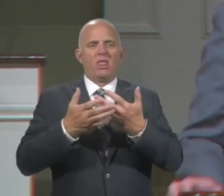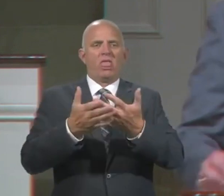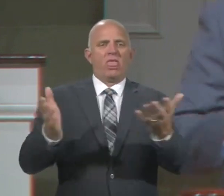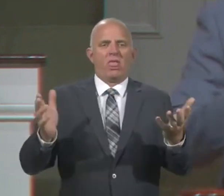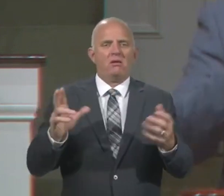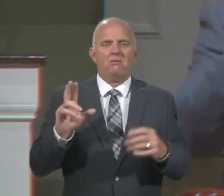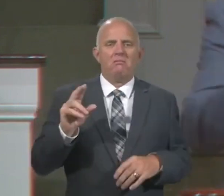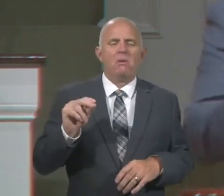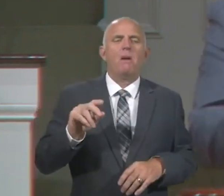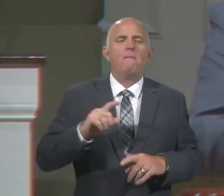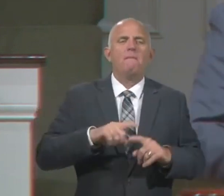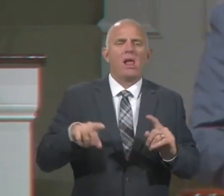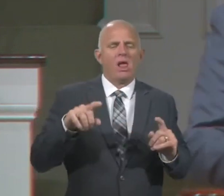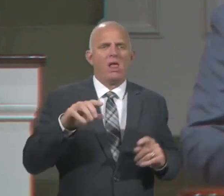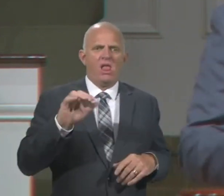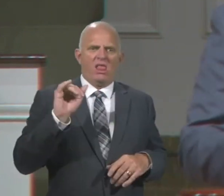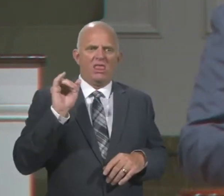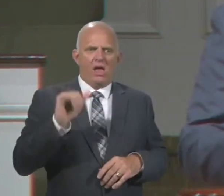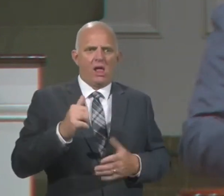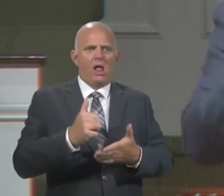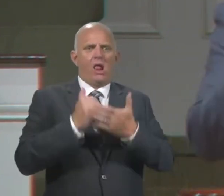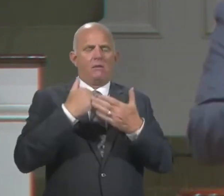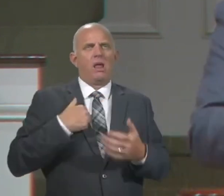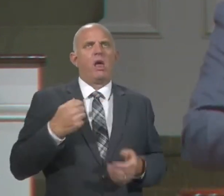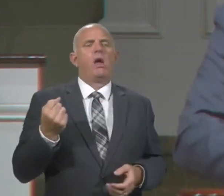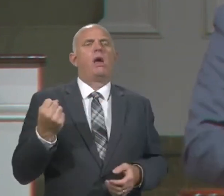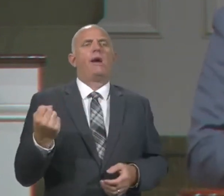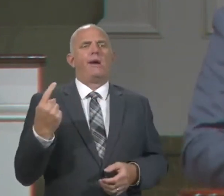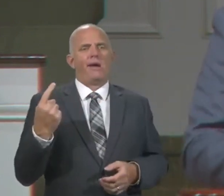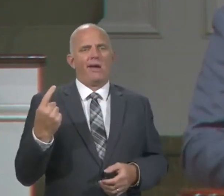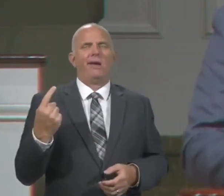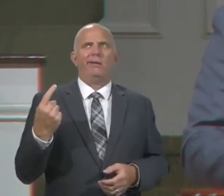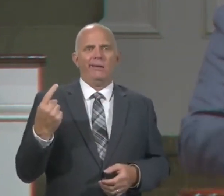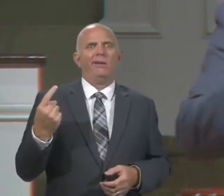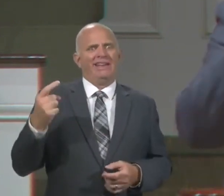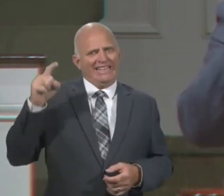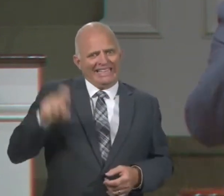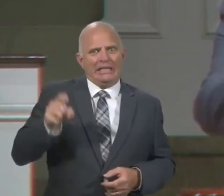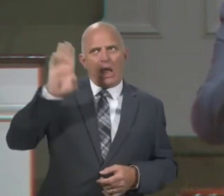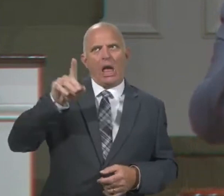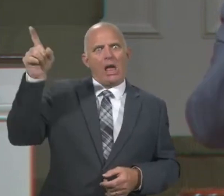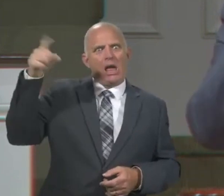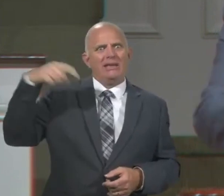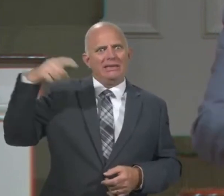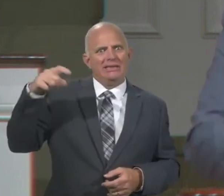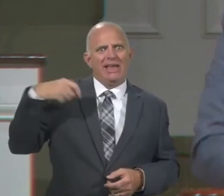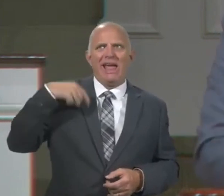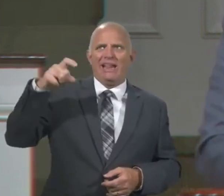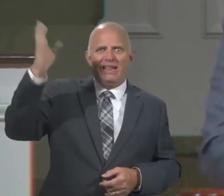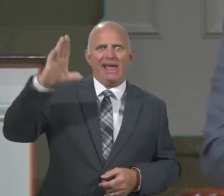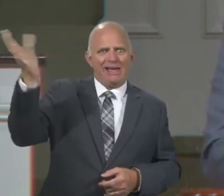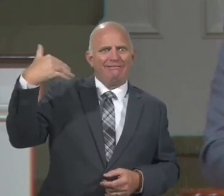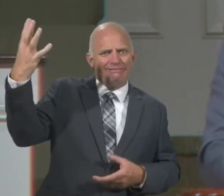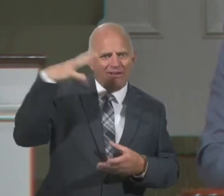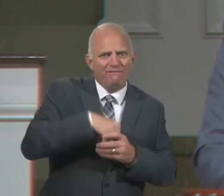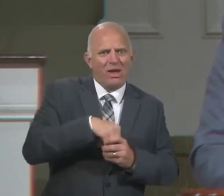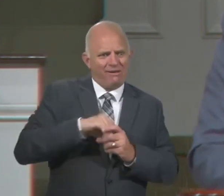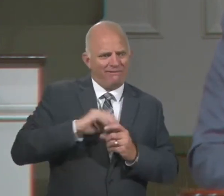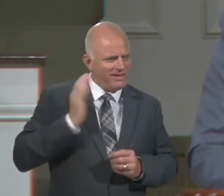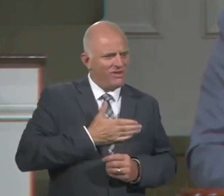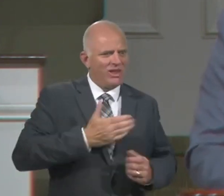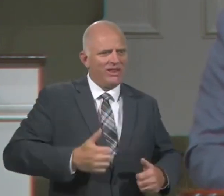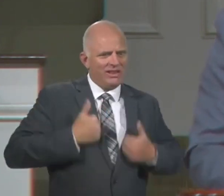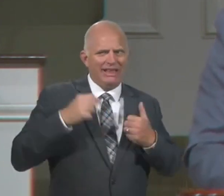it's an understanding that we need the Lord. Amen. We need God. And we need God to be part of our lives, and we need to pray